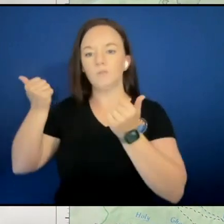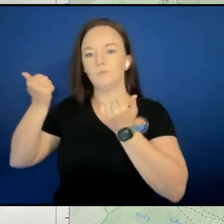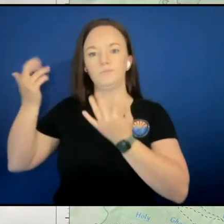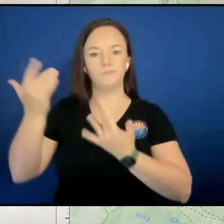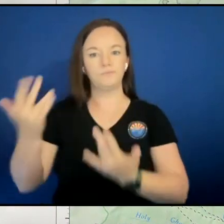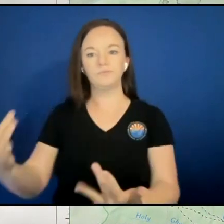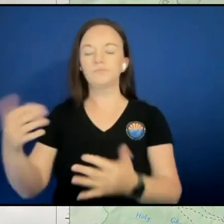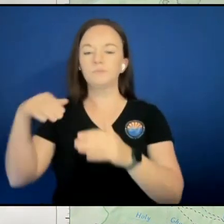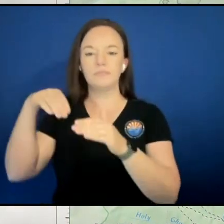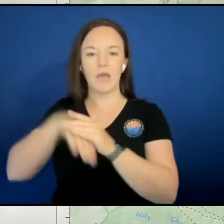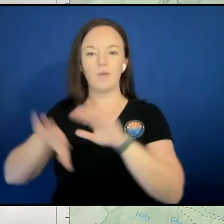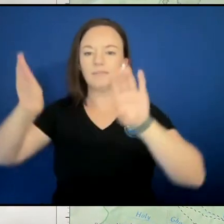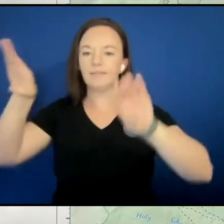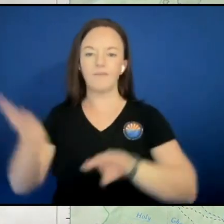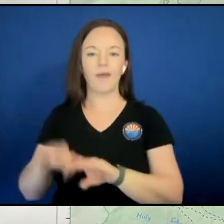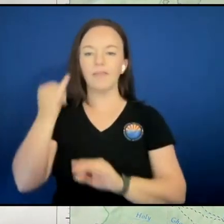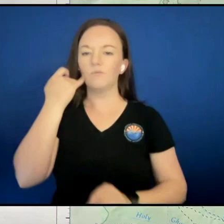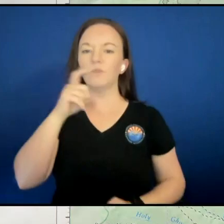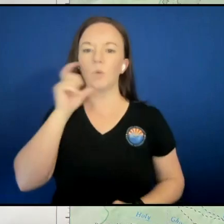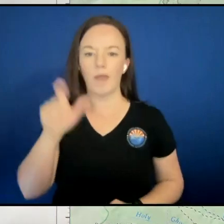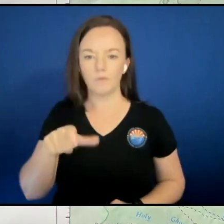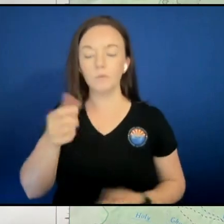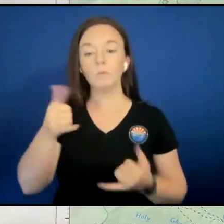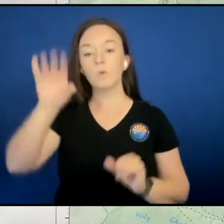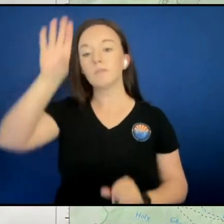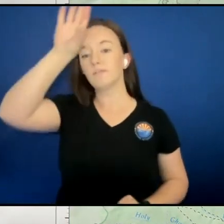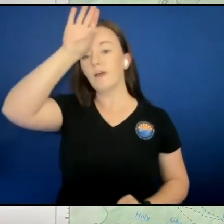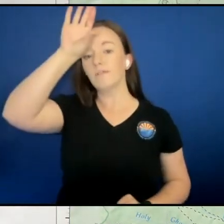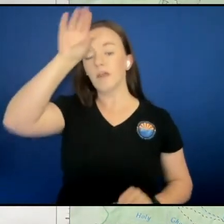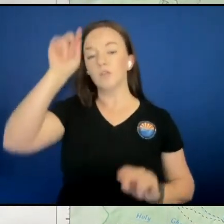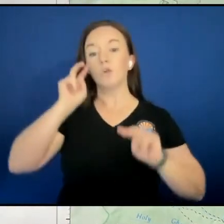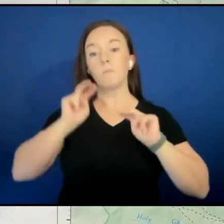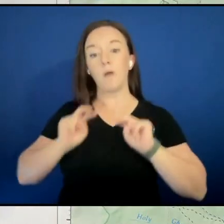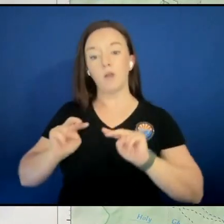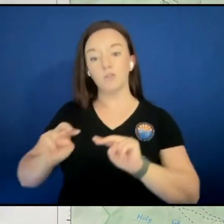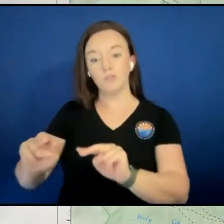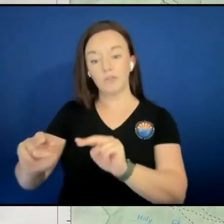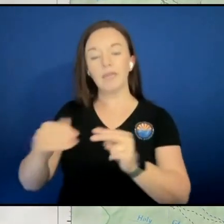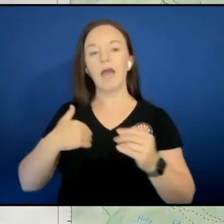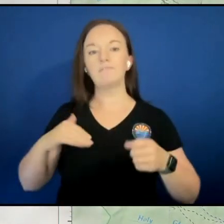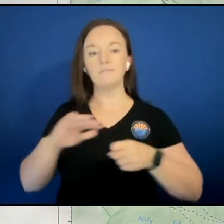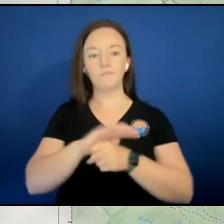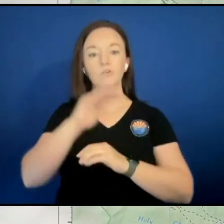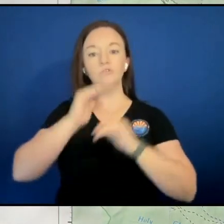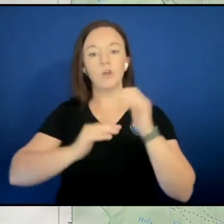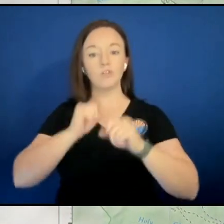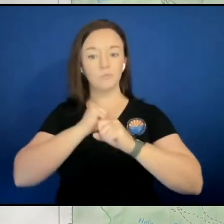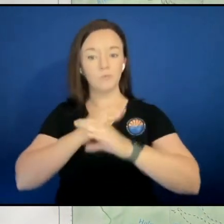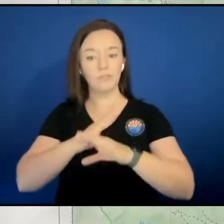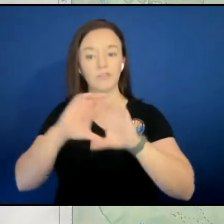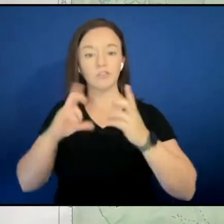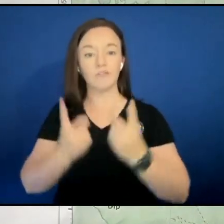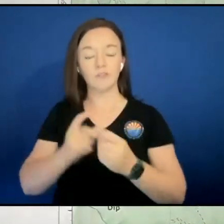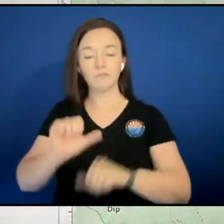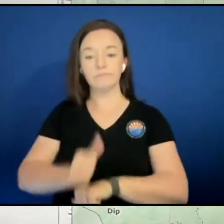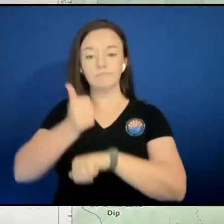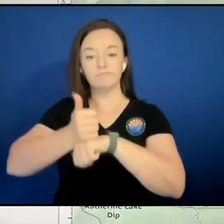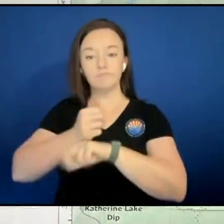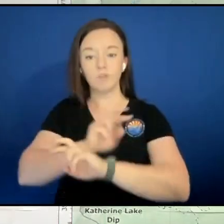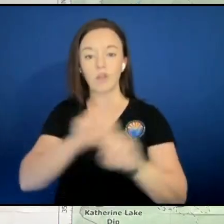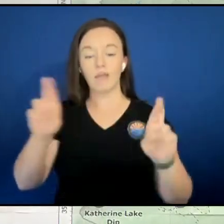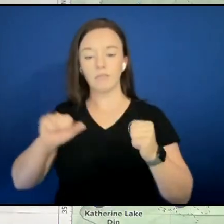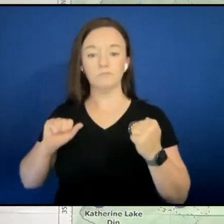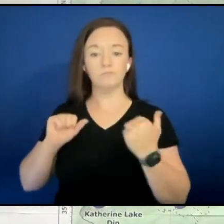So still, those crews will be monitoring that. We have a full structure protection division still in place, ready to take action if need